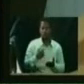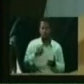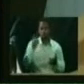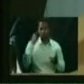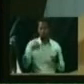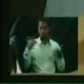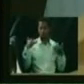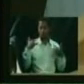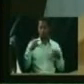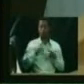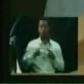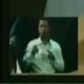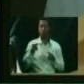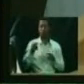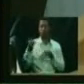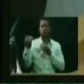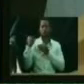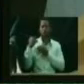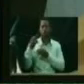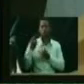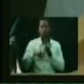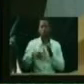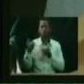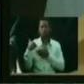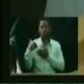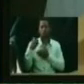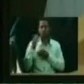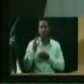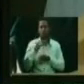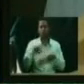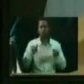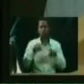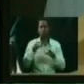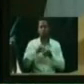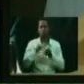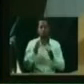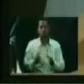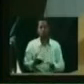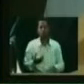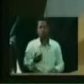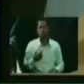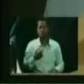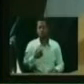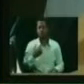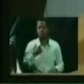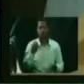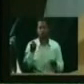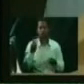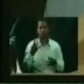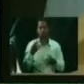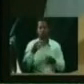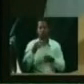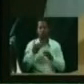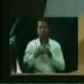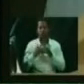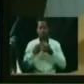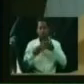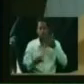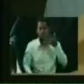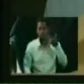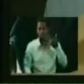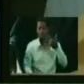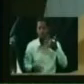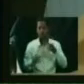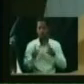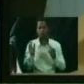what is our responsibility to the voters? I have had nearly 20 or 30 emails come across and nobody's in favor of keeping